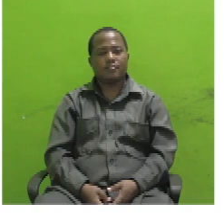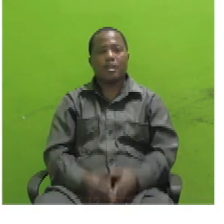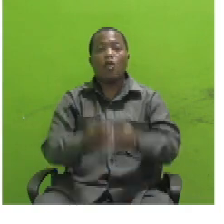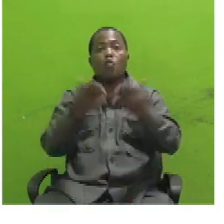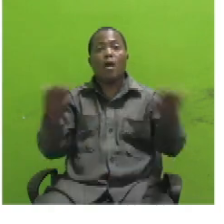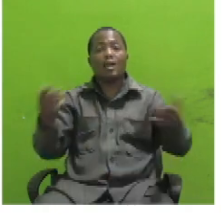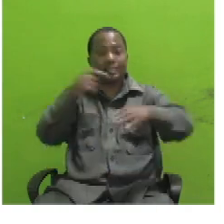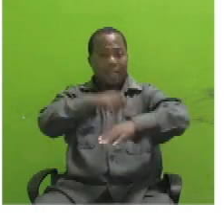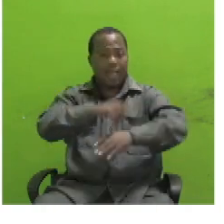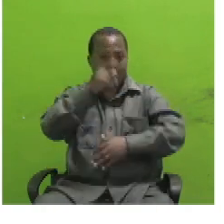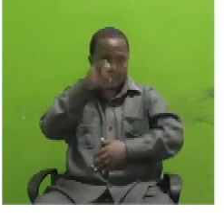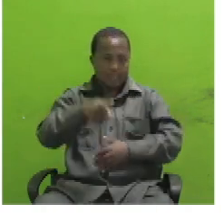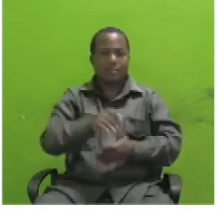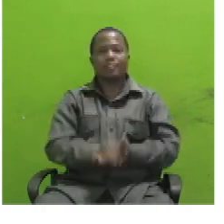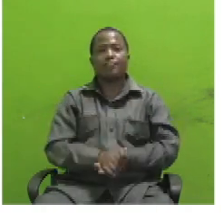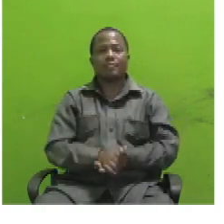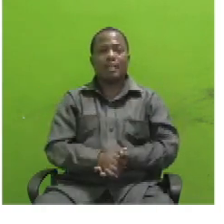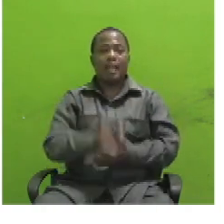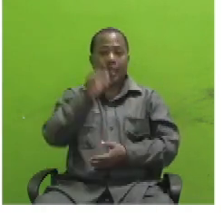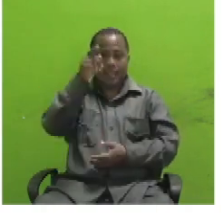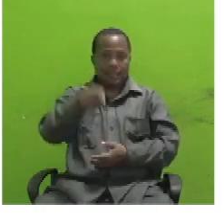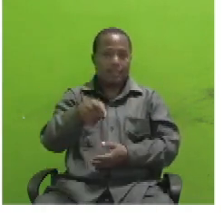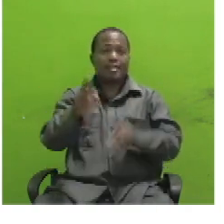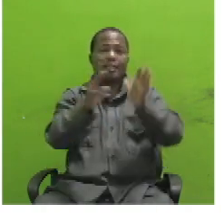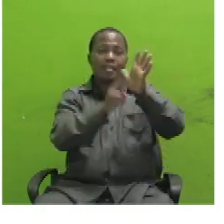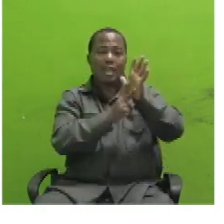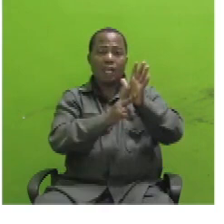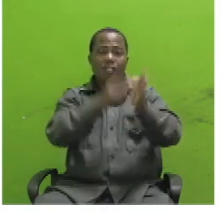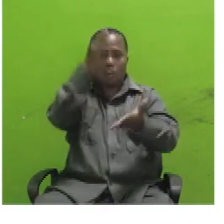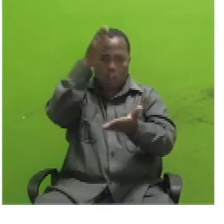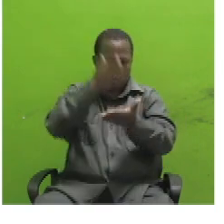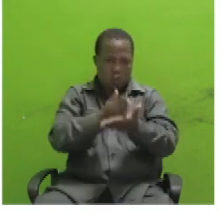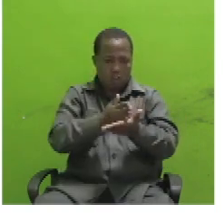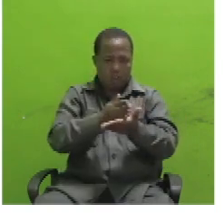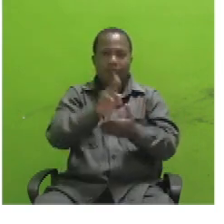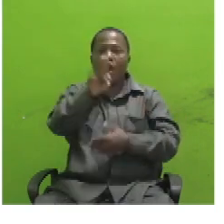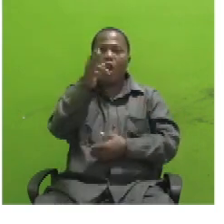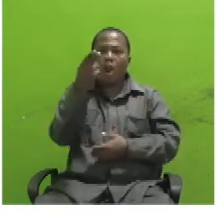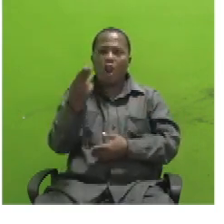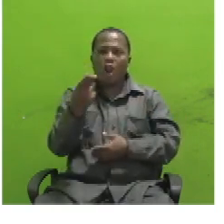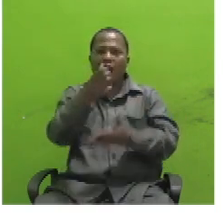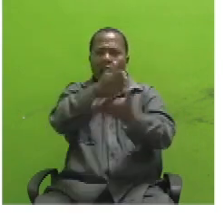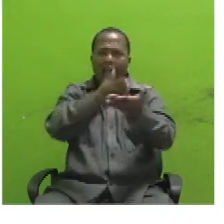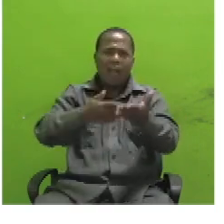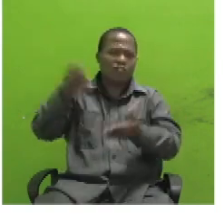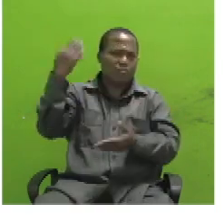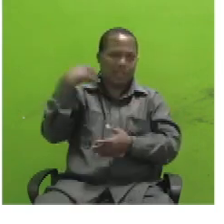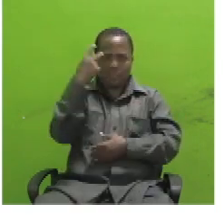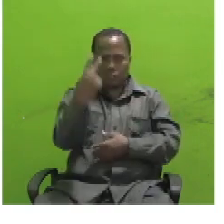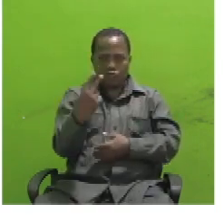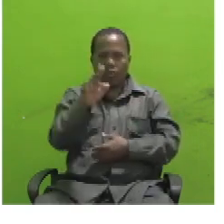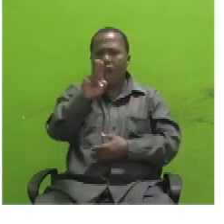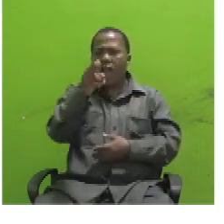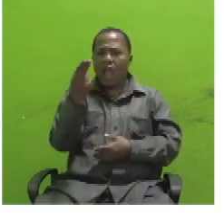What time is it? It is 7:00, or 2:30,